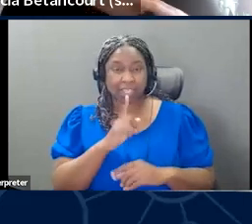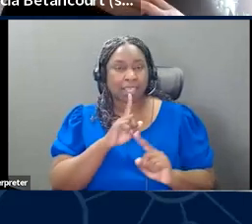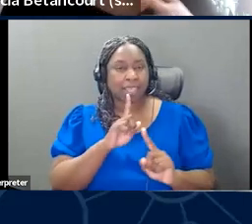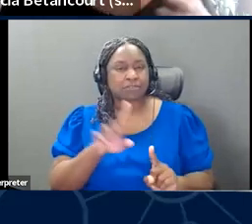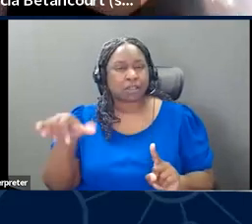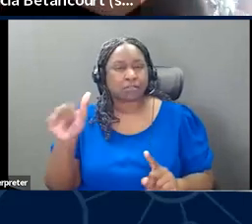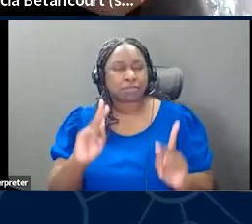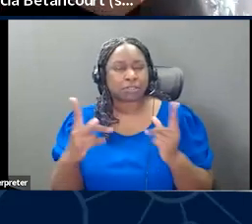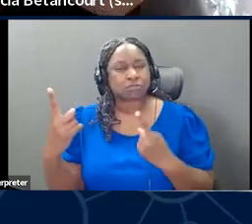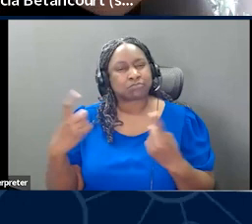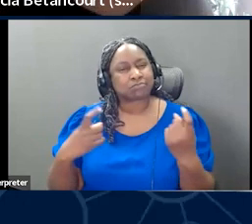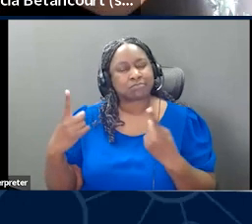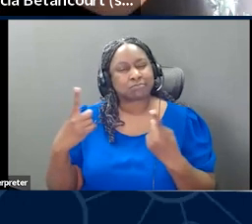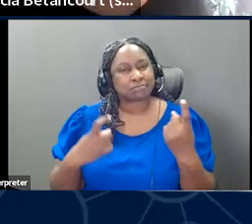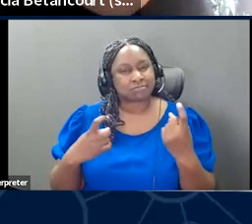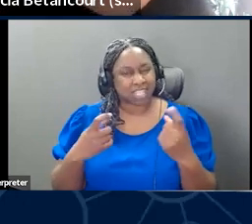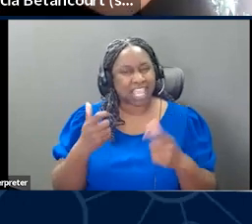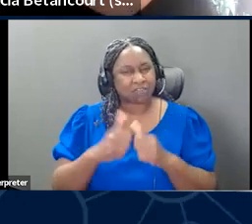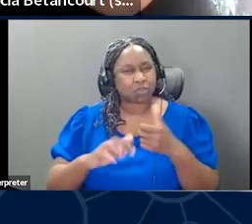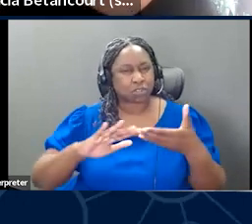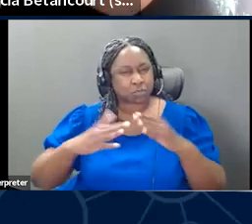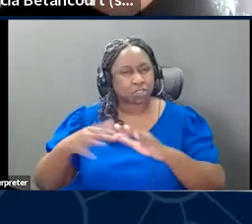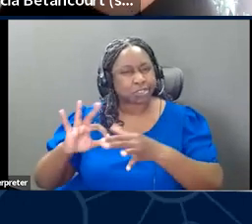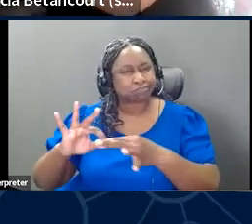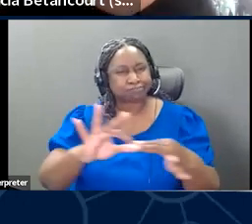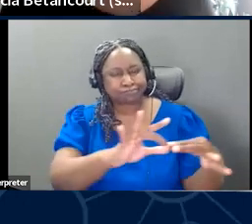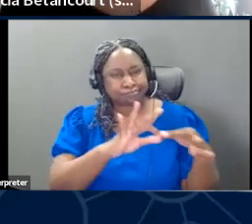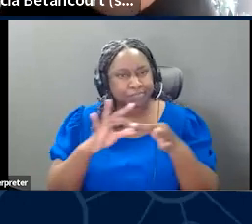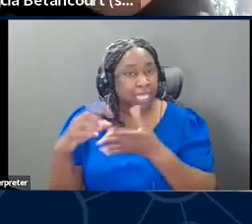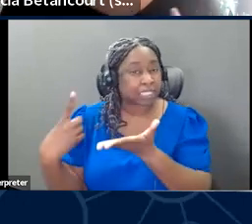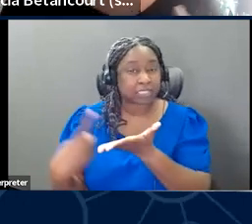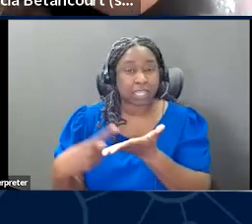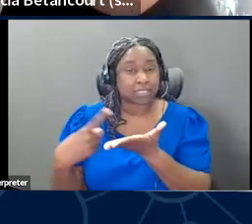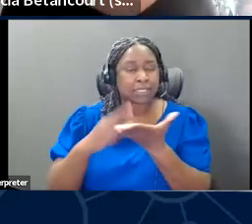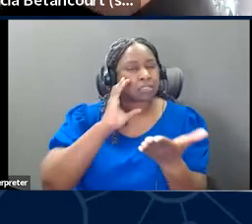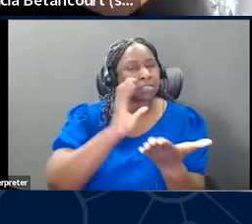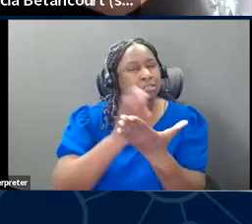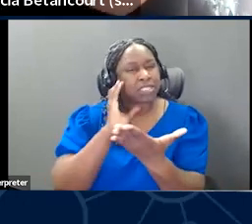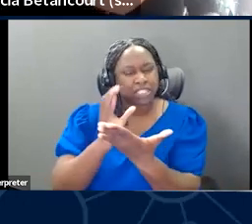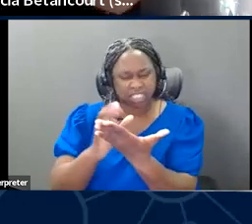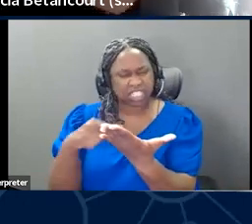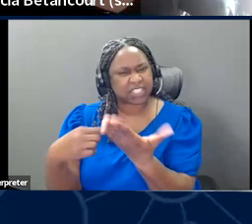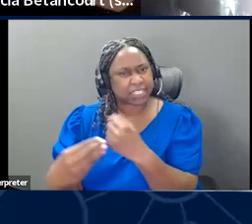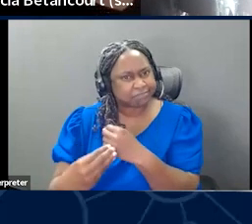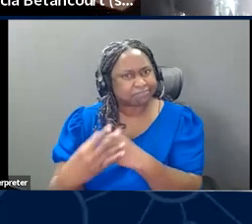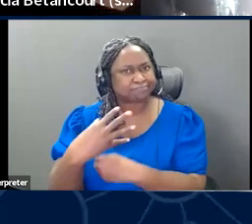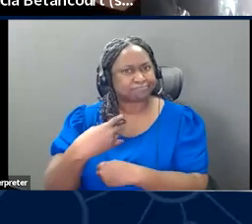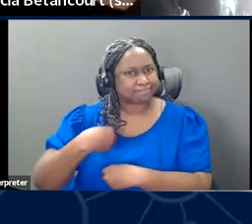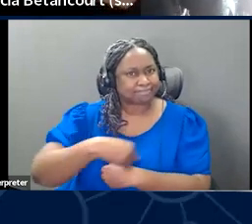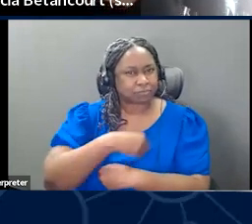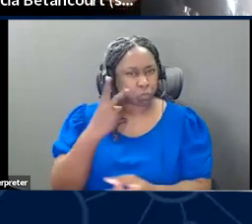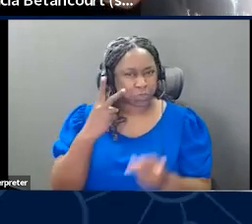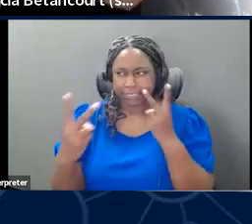people's questions and having everybody in community together talking about the images that shape us and that we see every